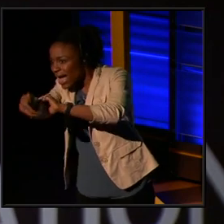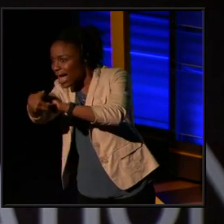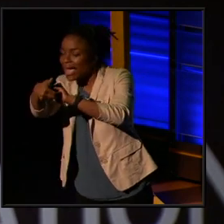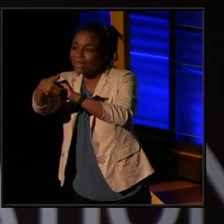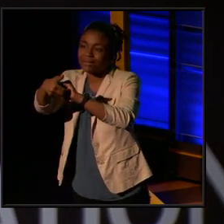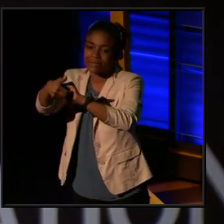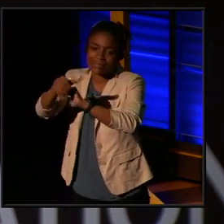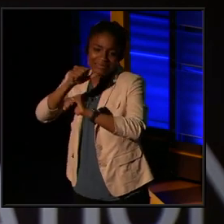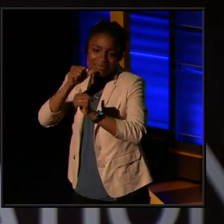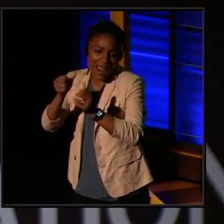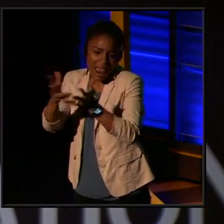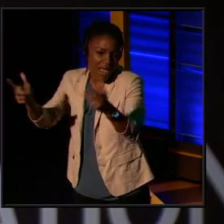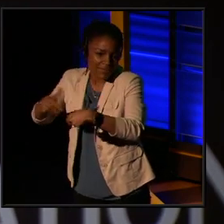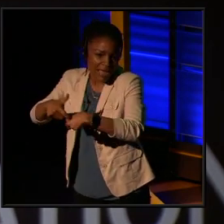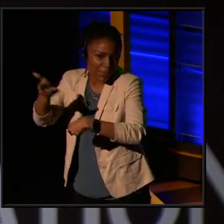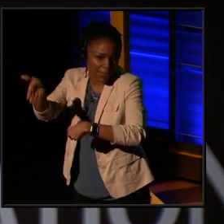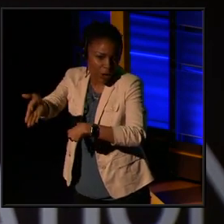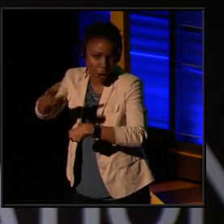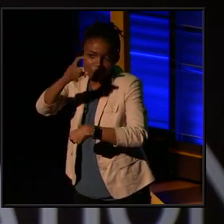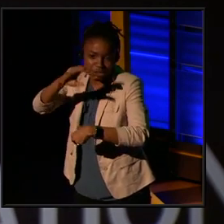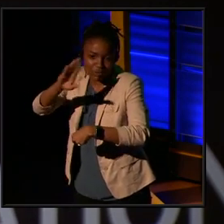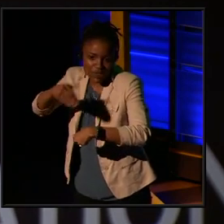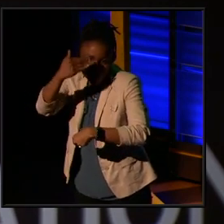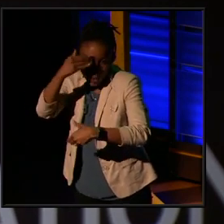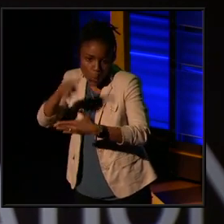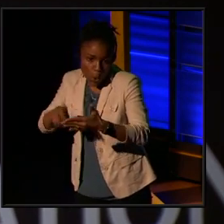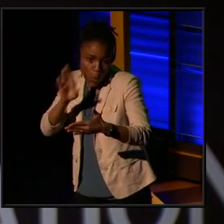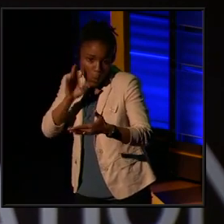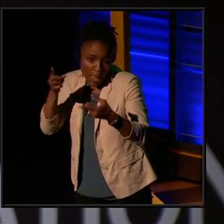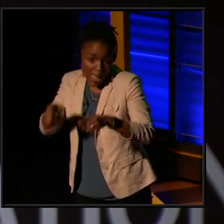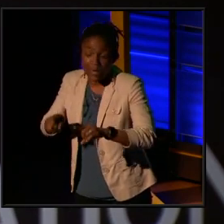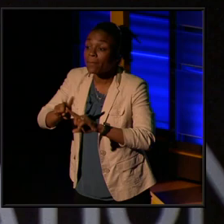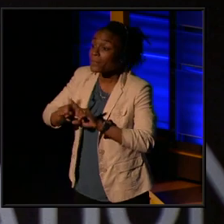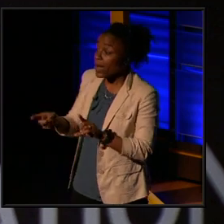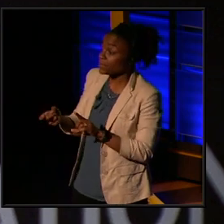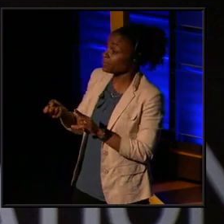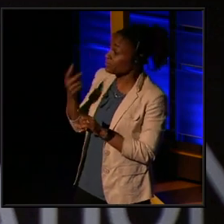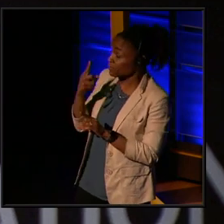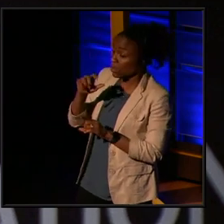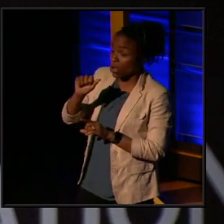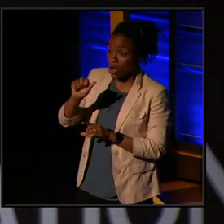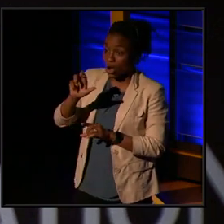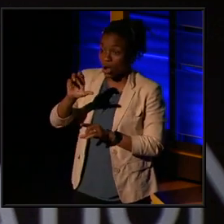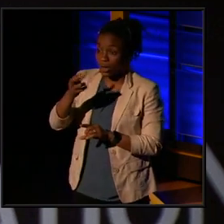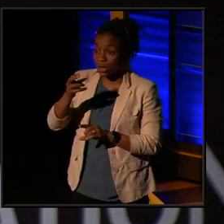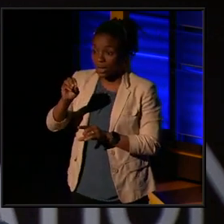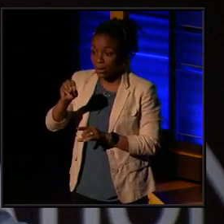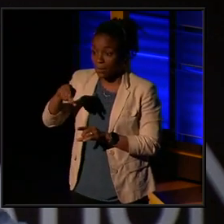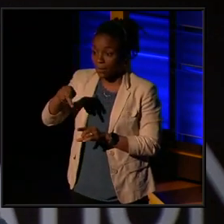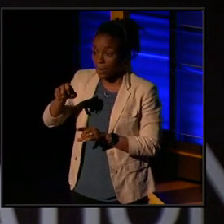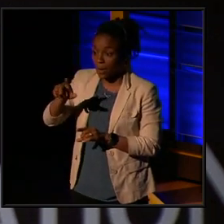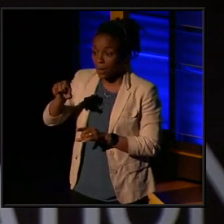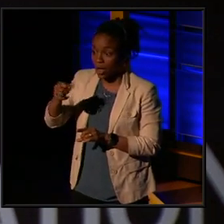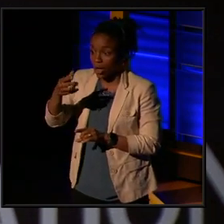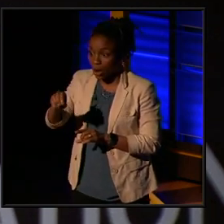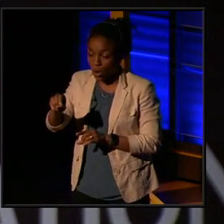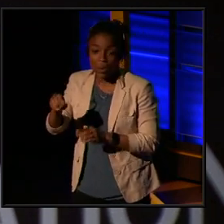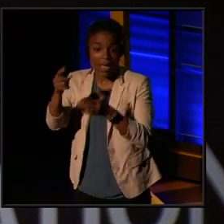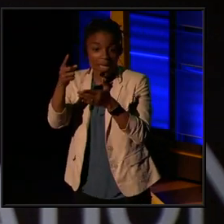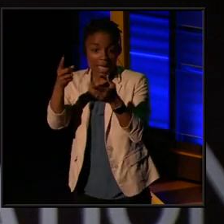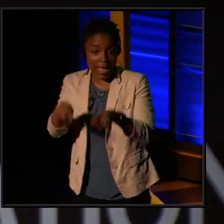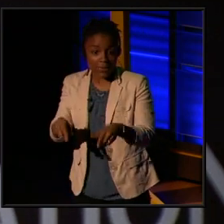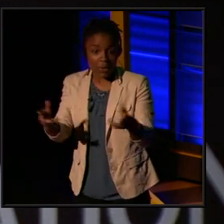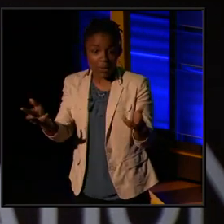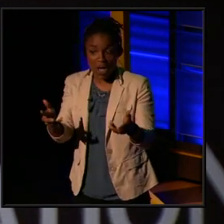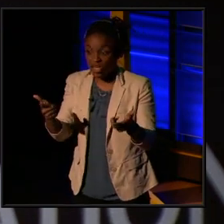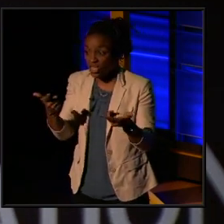much time there, because you never know what's going to happen. But the archipelago is where two big currents come through, and you've got two big rivers also